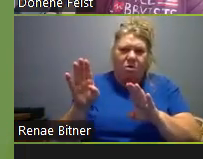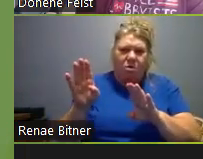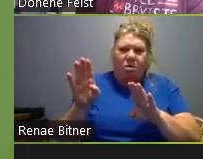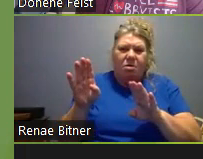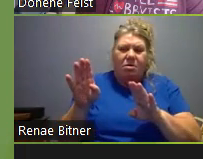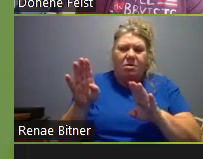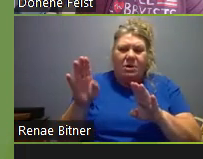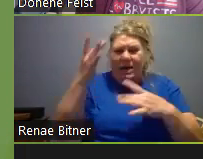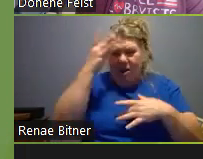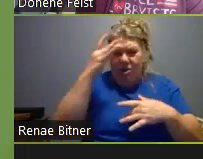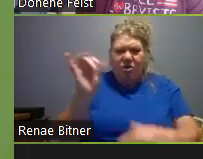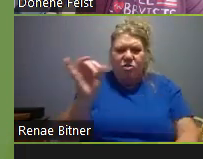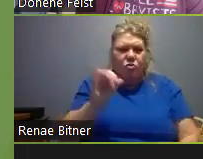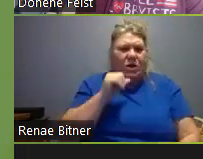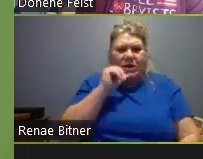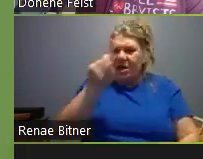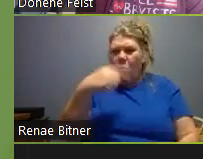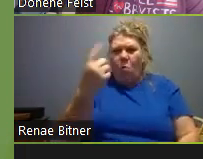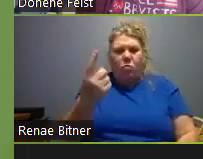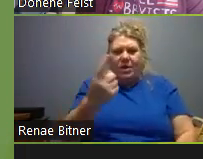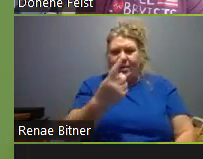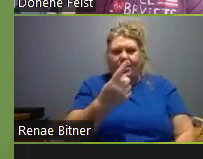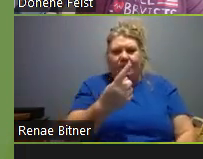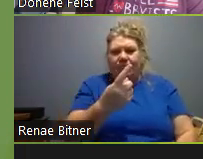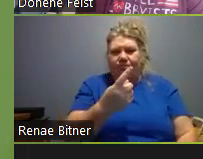So it's not just a child that has,